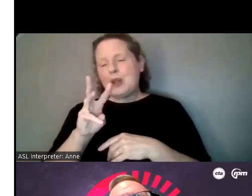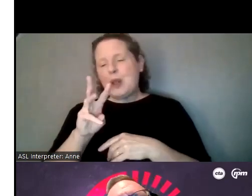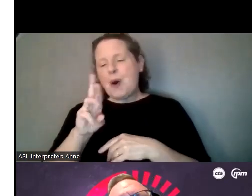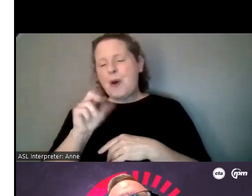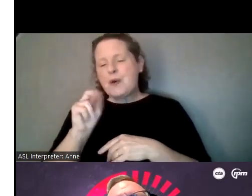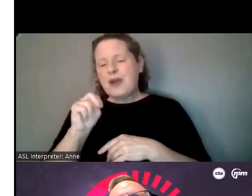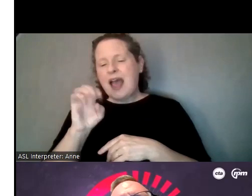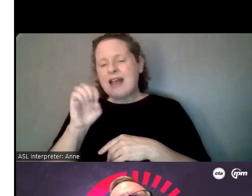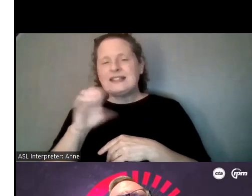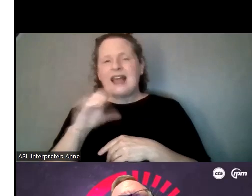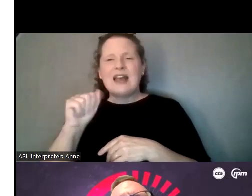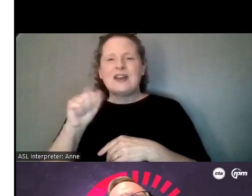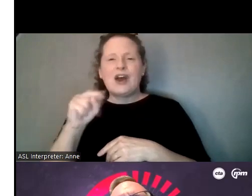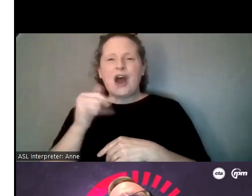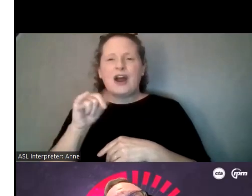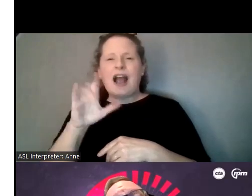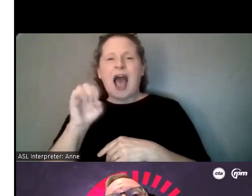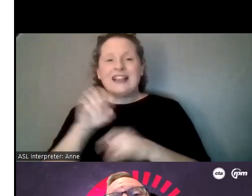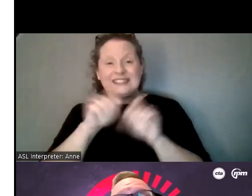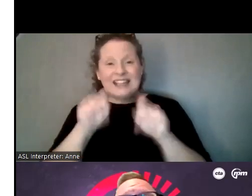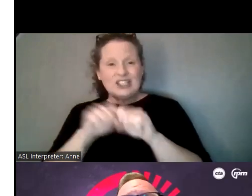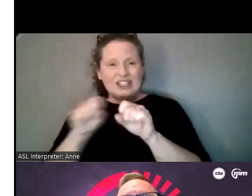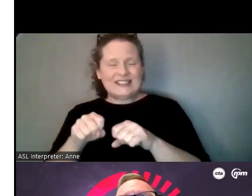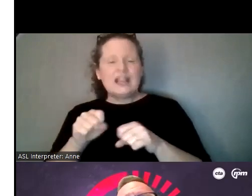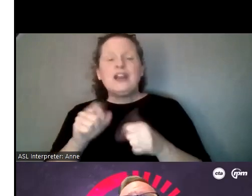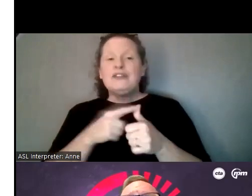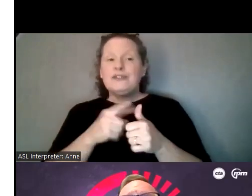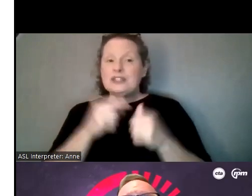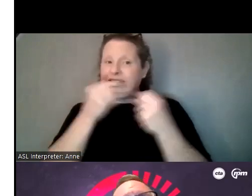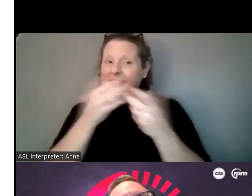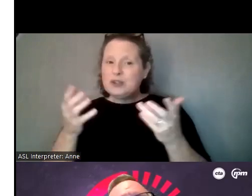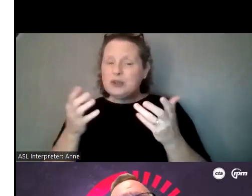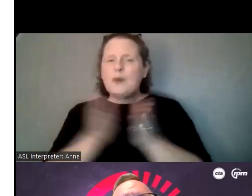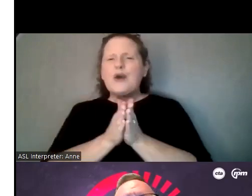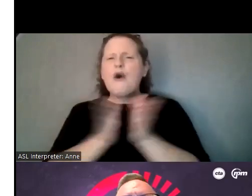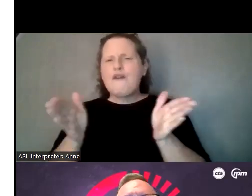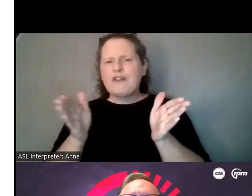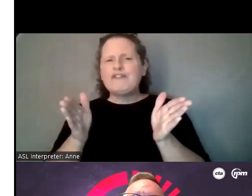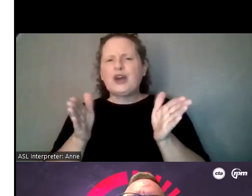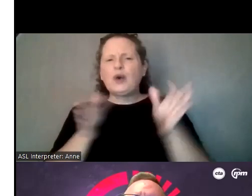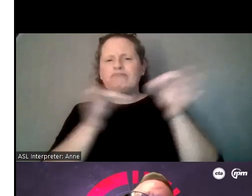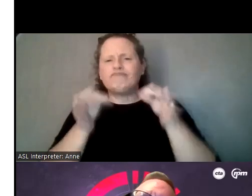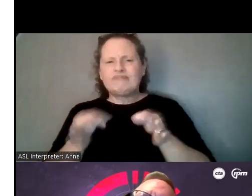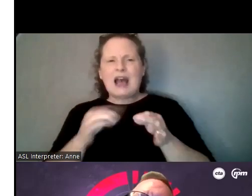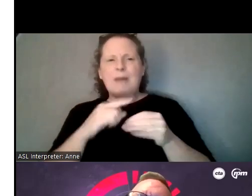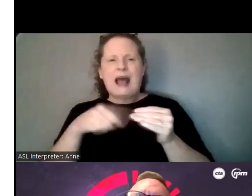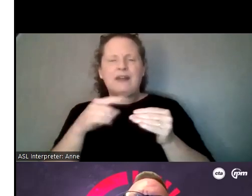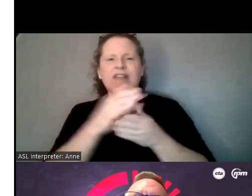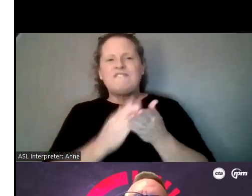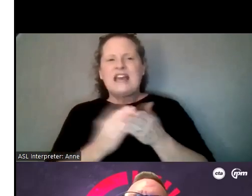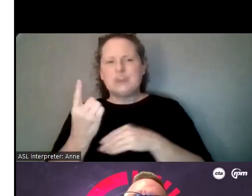we begin, though, I'd like to provide you with an RPM Phase 1 overview, and before we turn it over to the